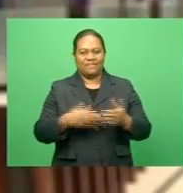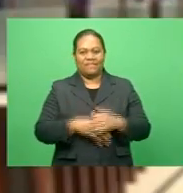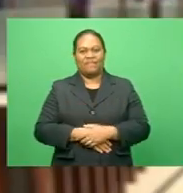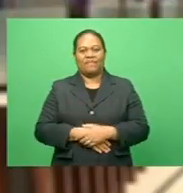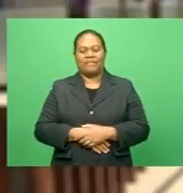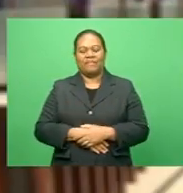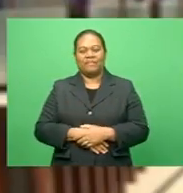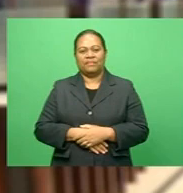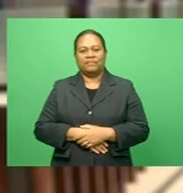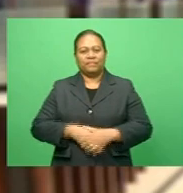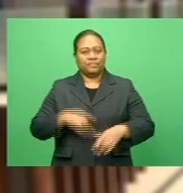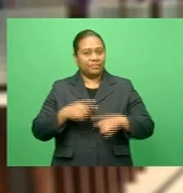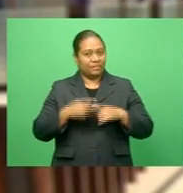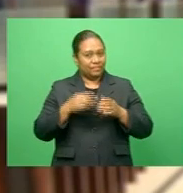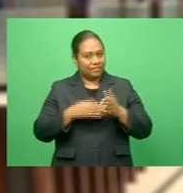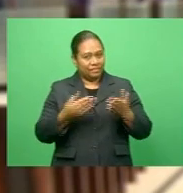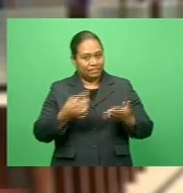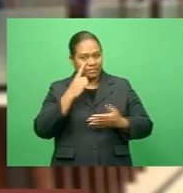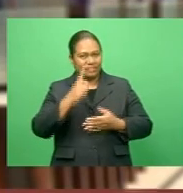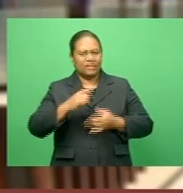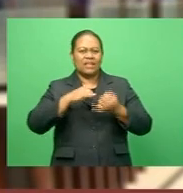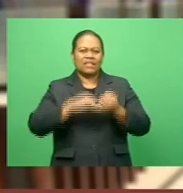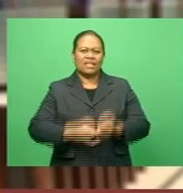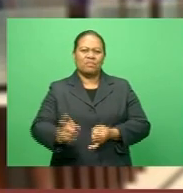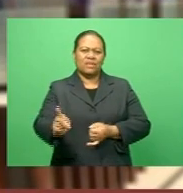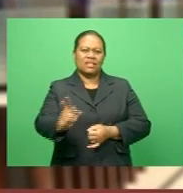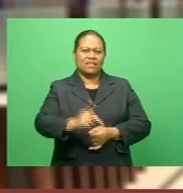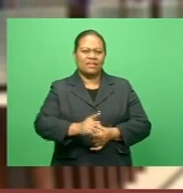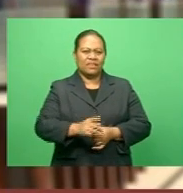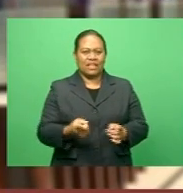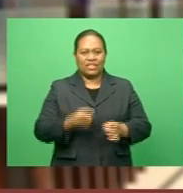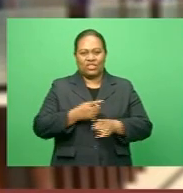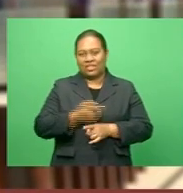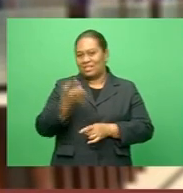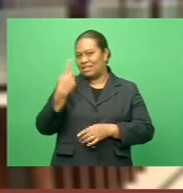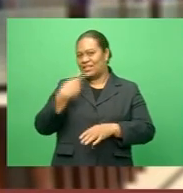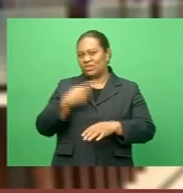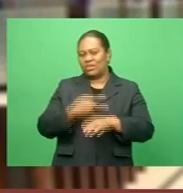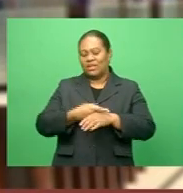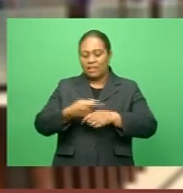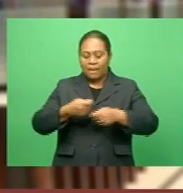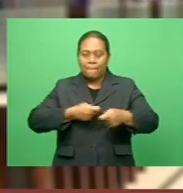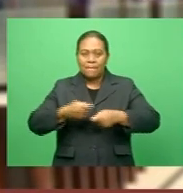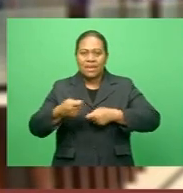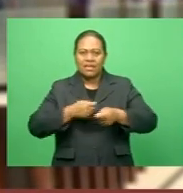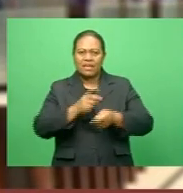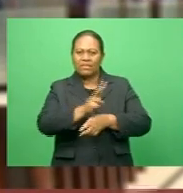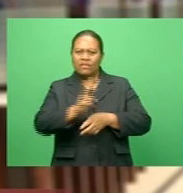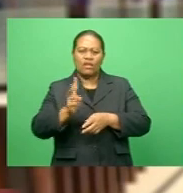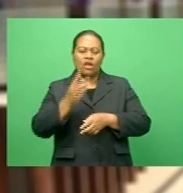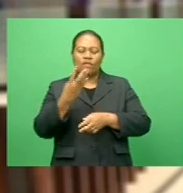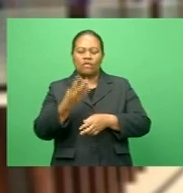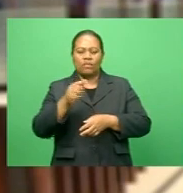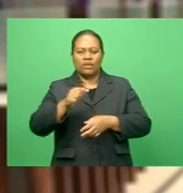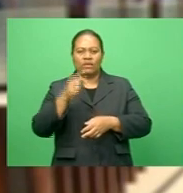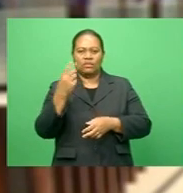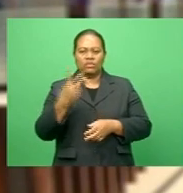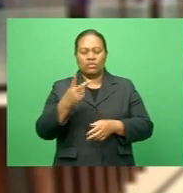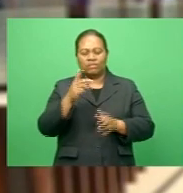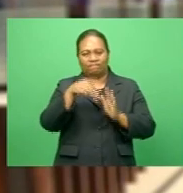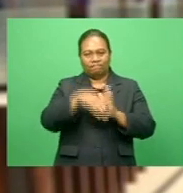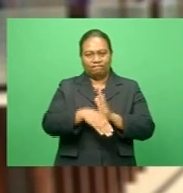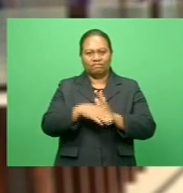market. A quick look at the South Pacific Stock Exchange last week. The market value fell by 4.28%